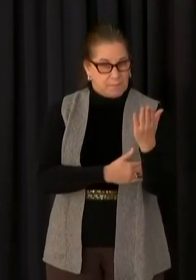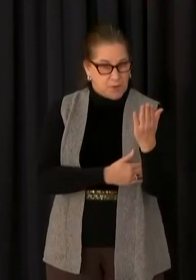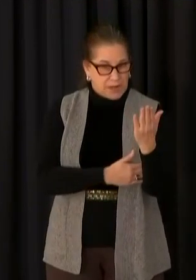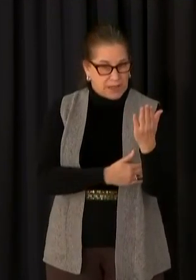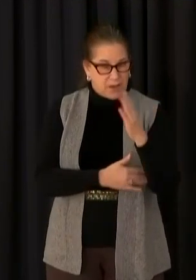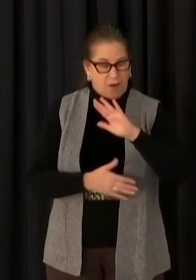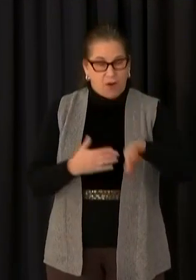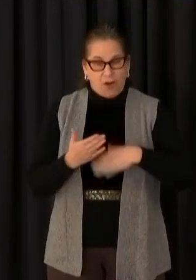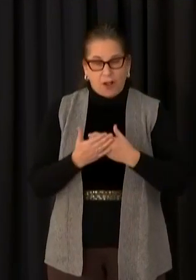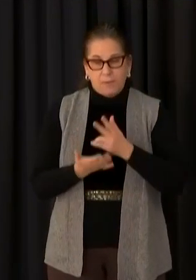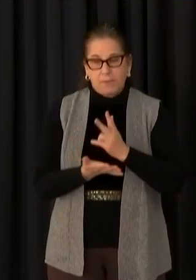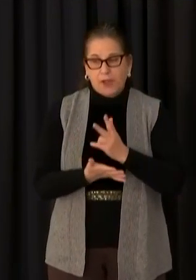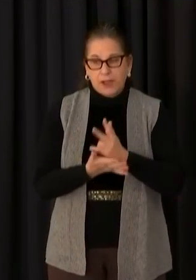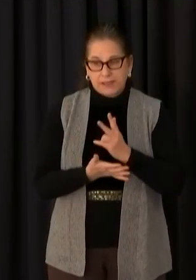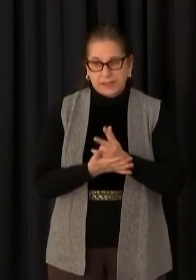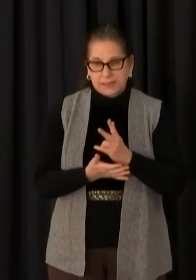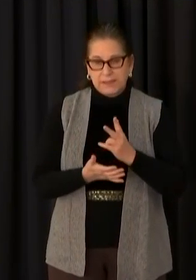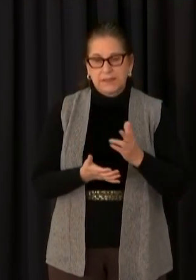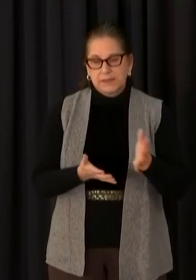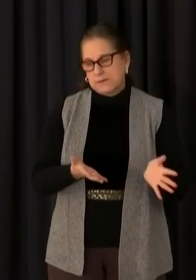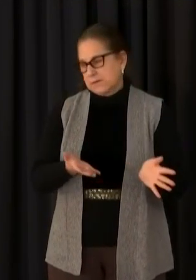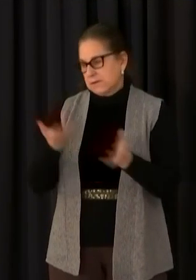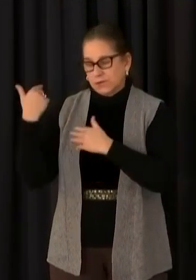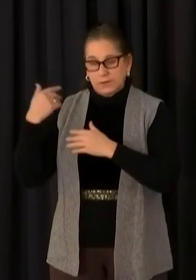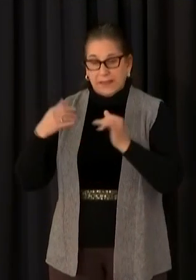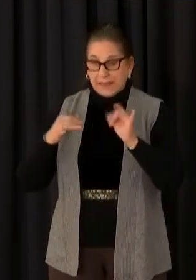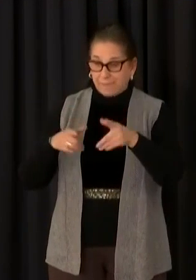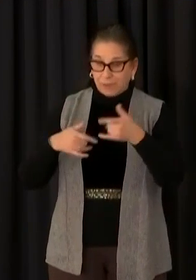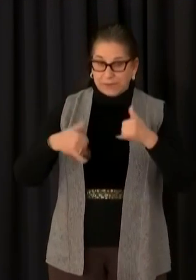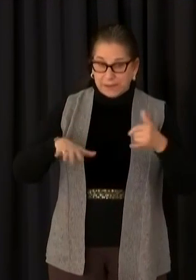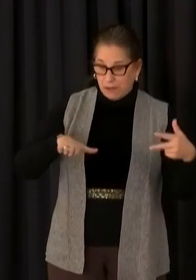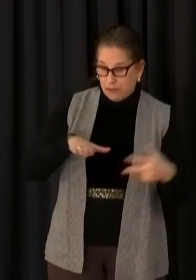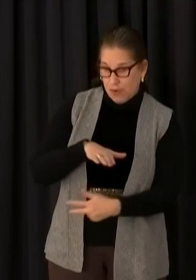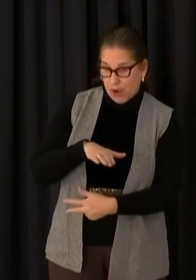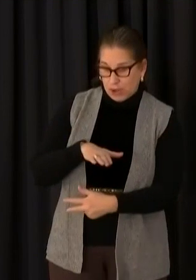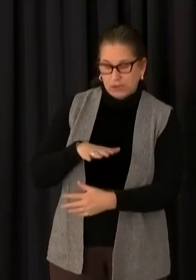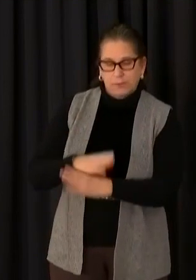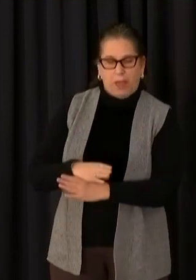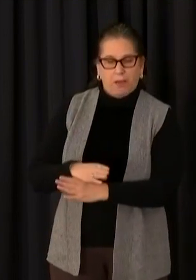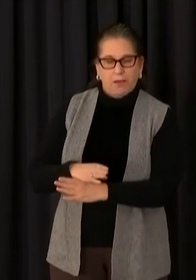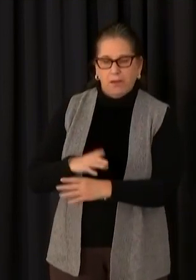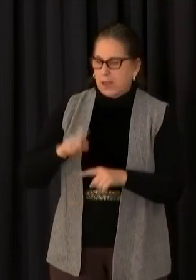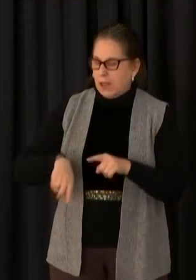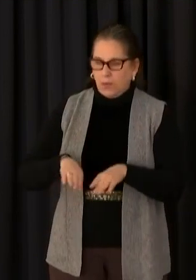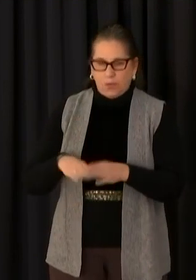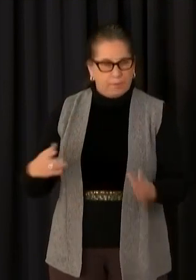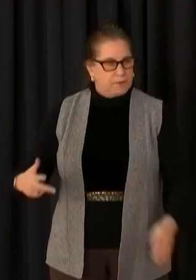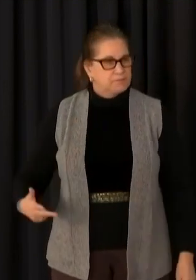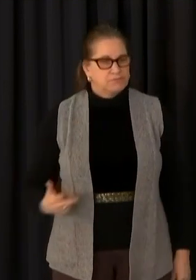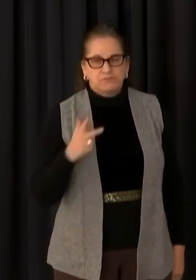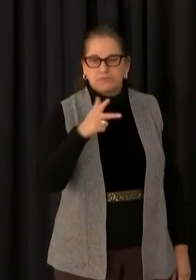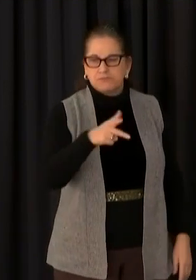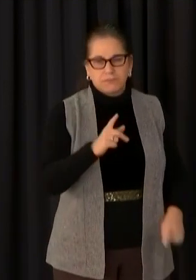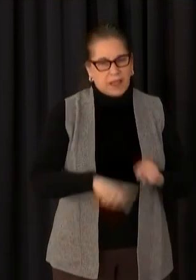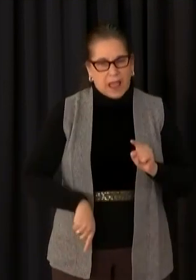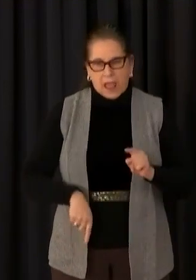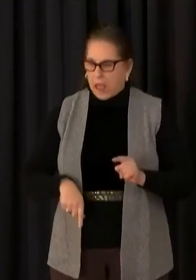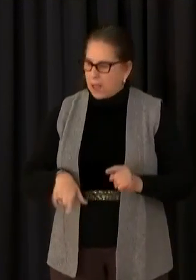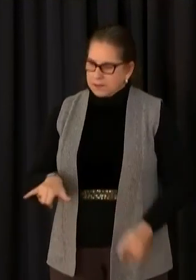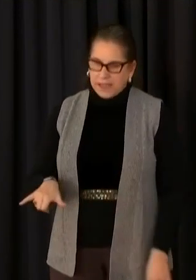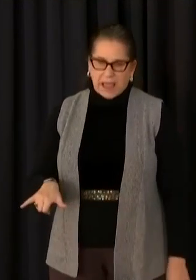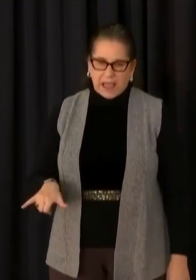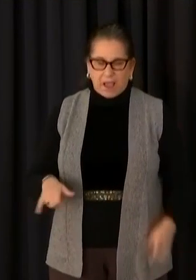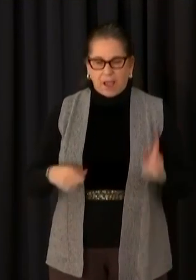off. Any vehicles still in the garage or loading zone at 6 a.m. Friday must be remain there until